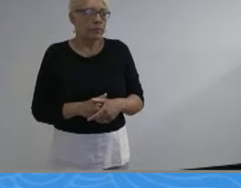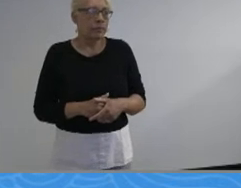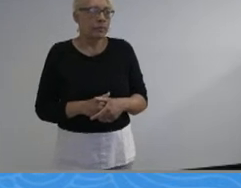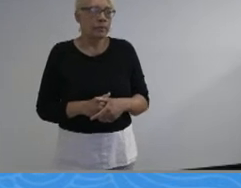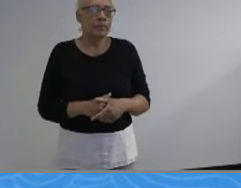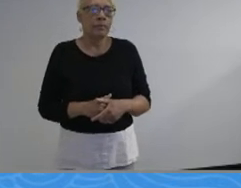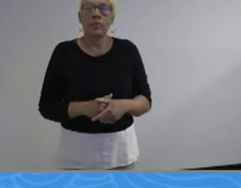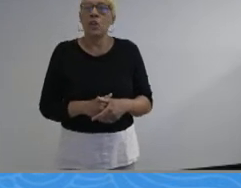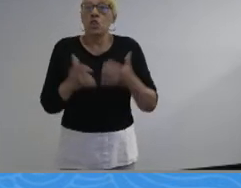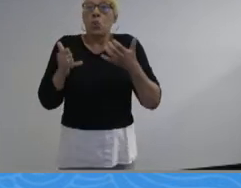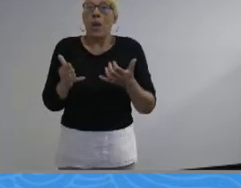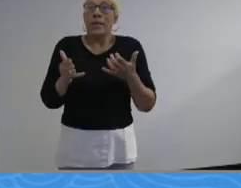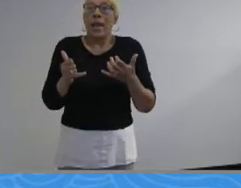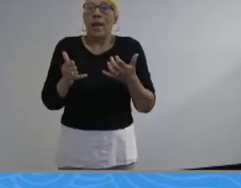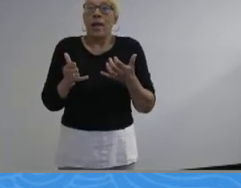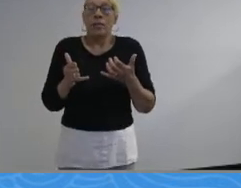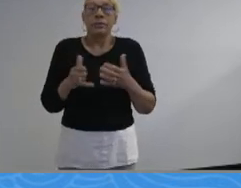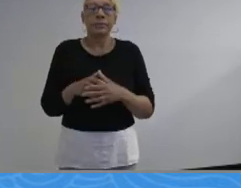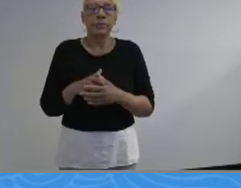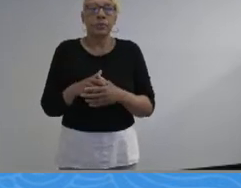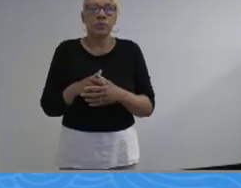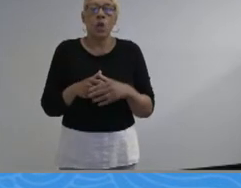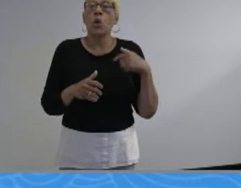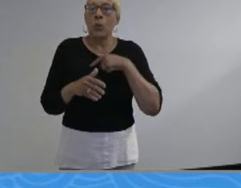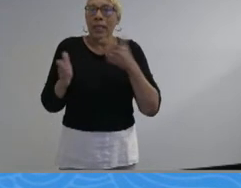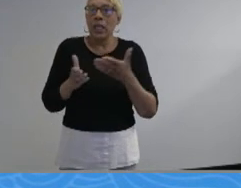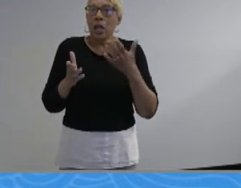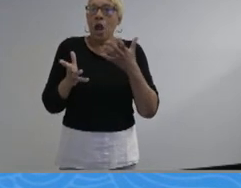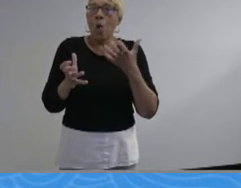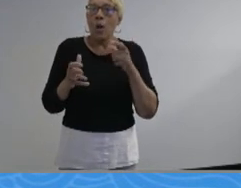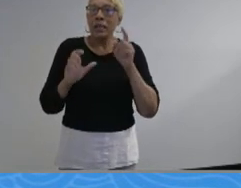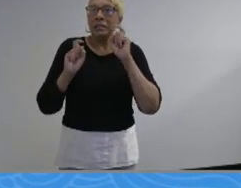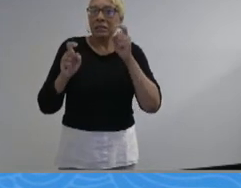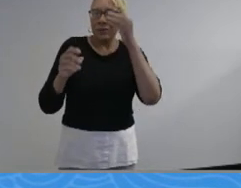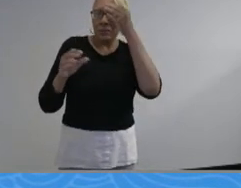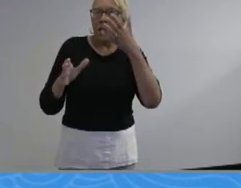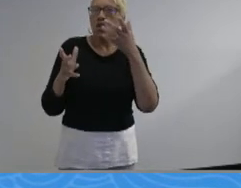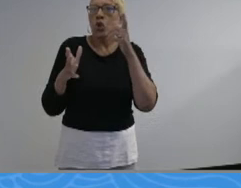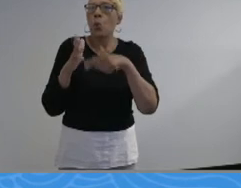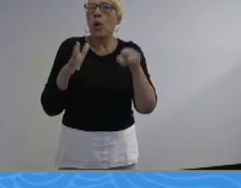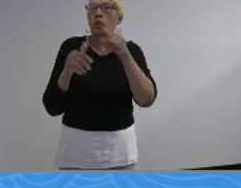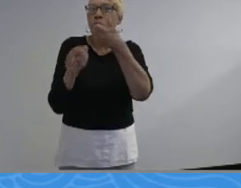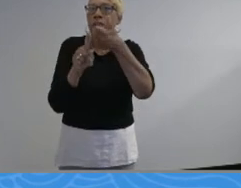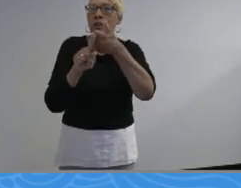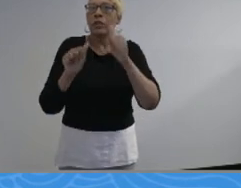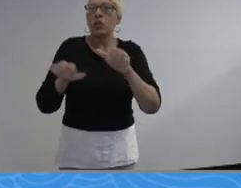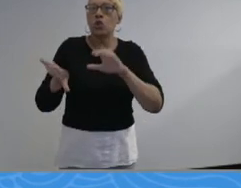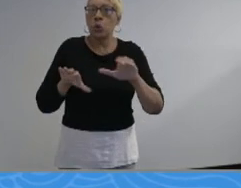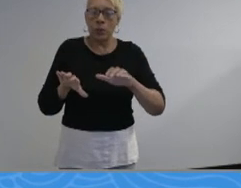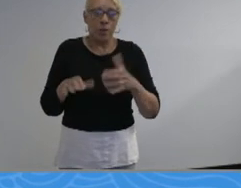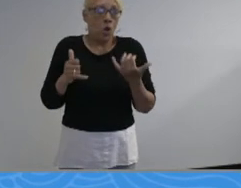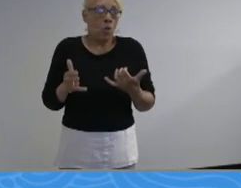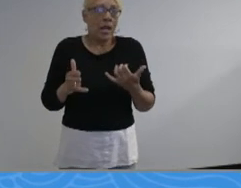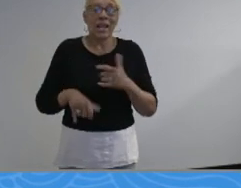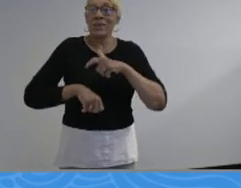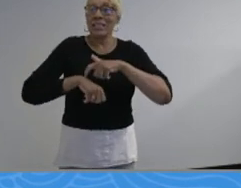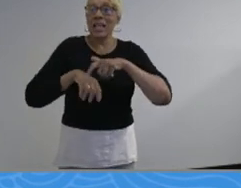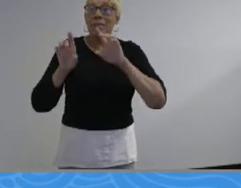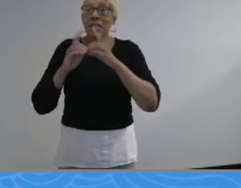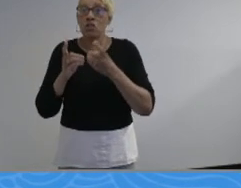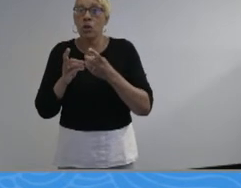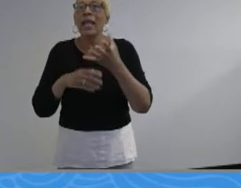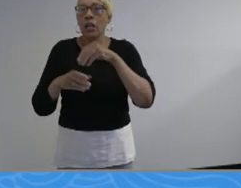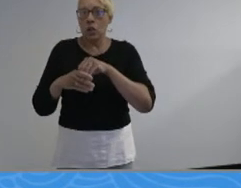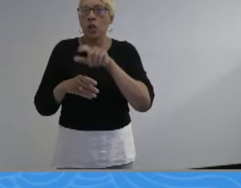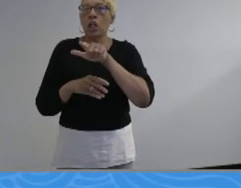This is where we're at right now. And I just want to give you a little bit of context and a few ideas for what you can do. So right now is the time when districts, including Long Beach,